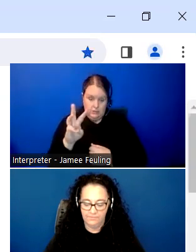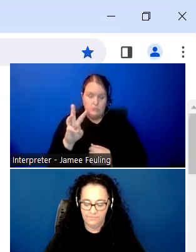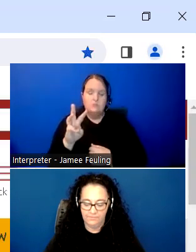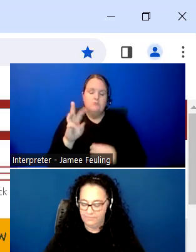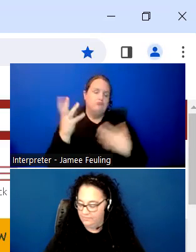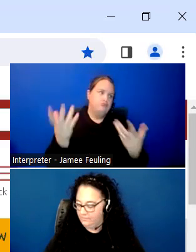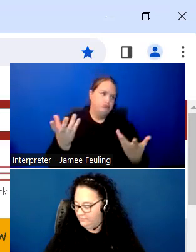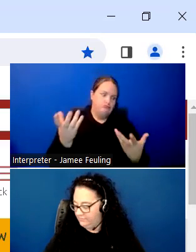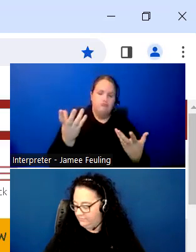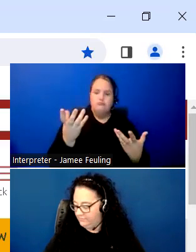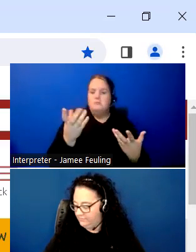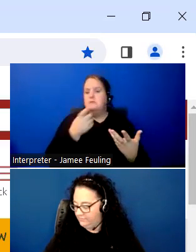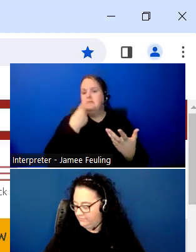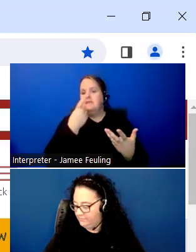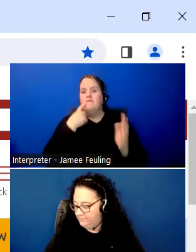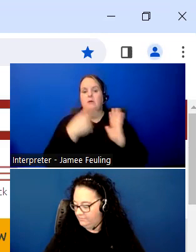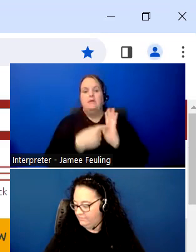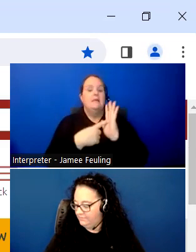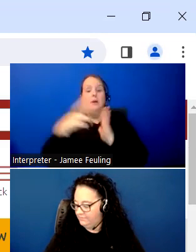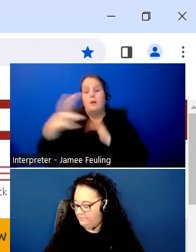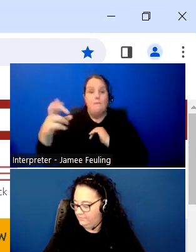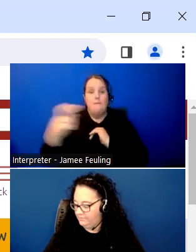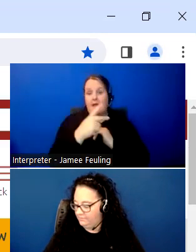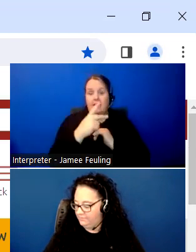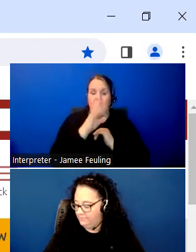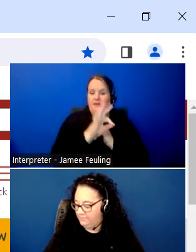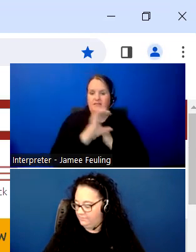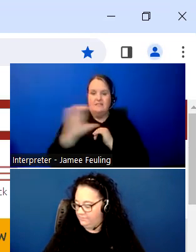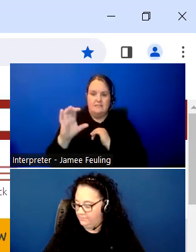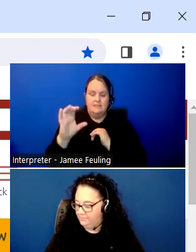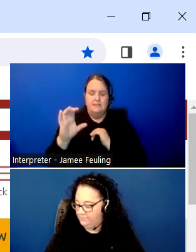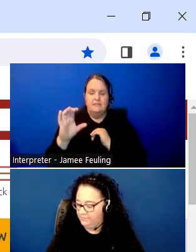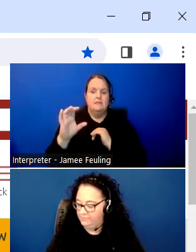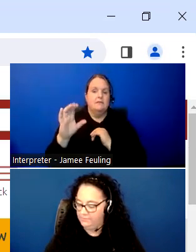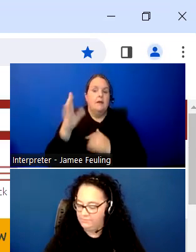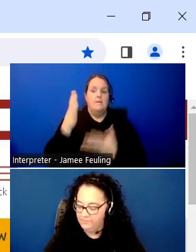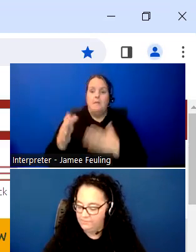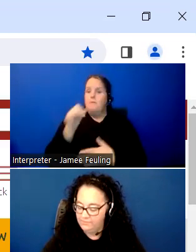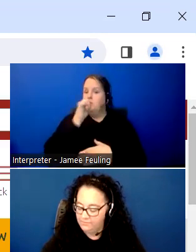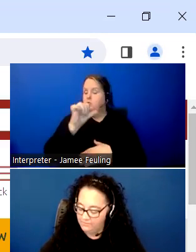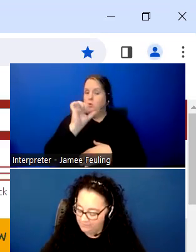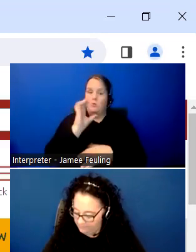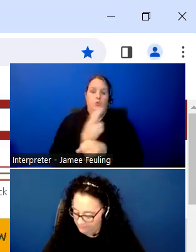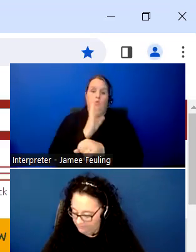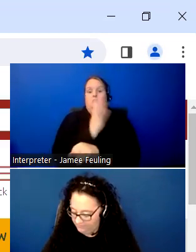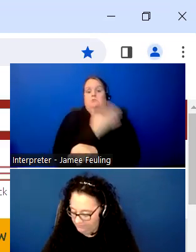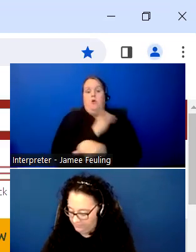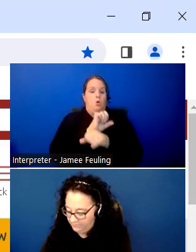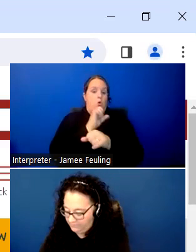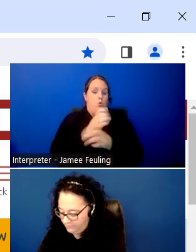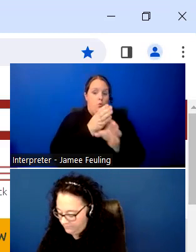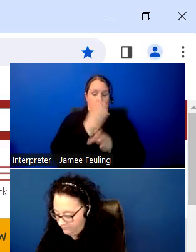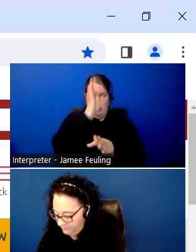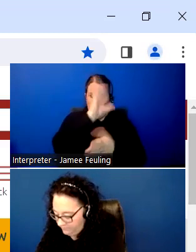Let's say you're back at Fresno City College. So let's say you don't go to our Career and Employment Center. You can always